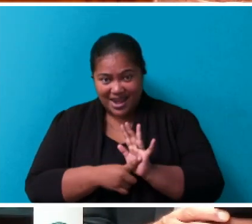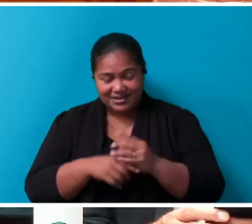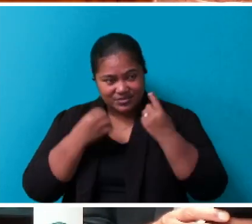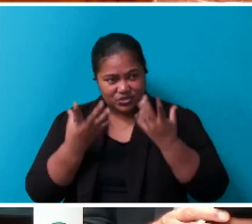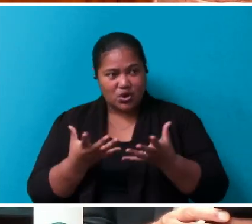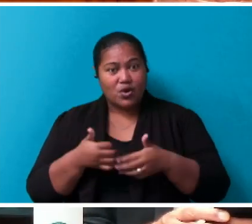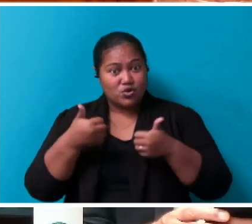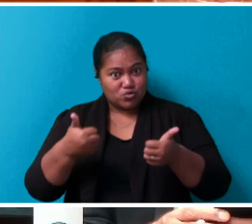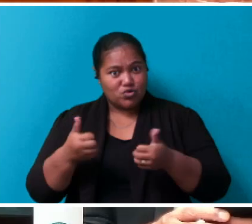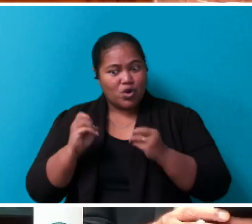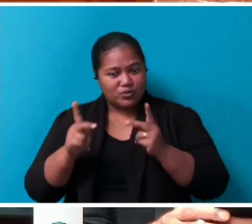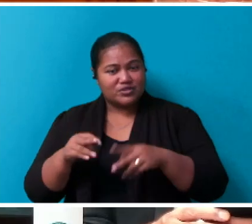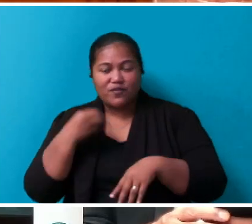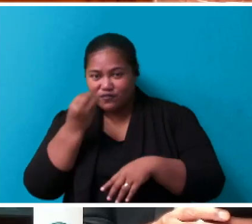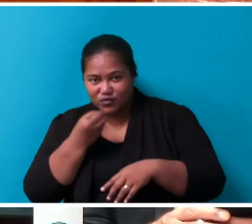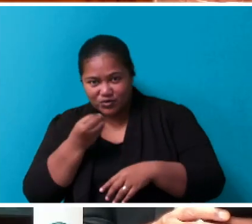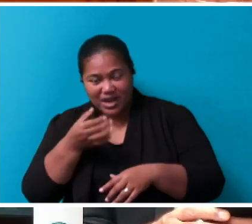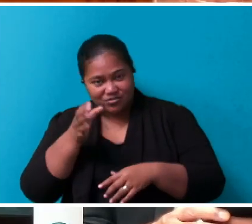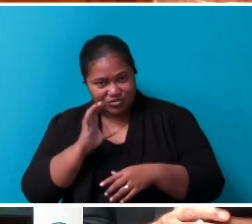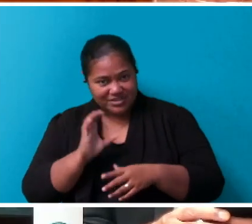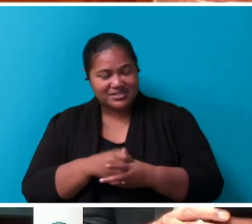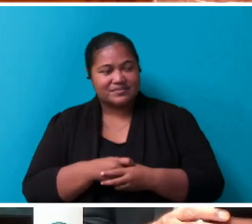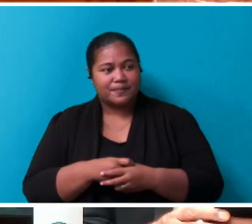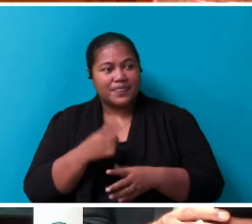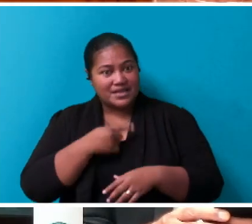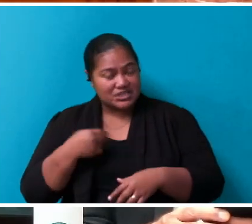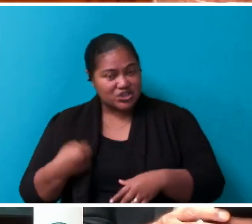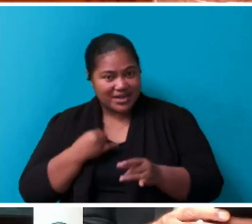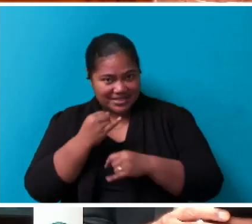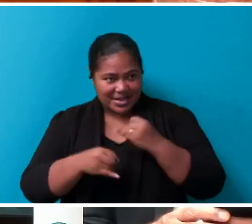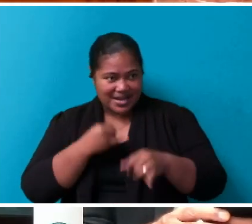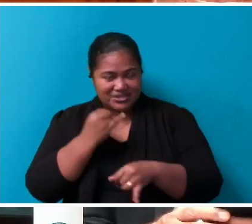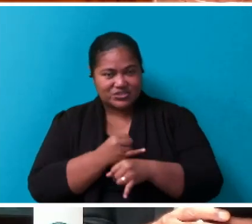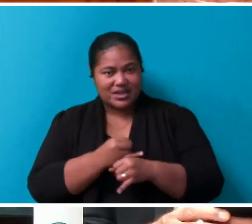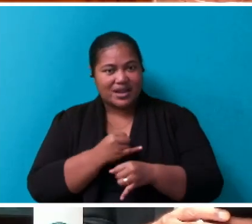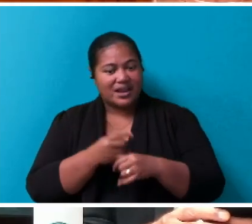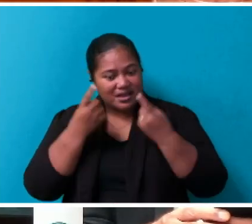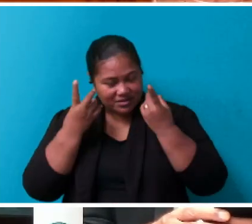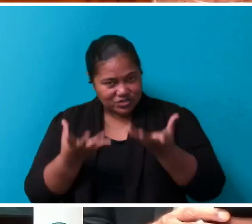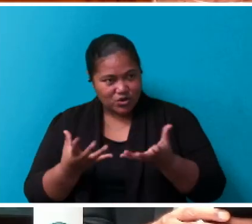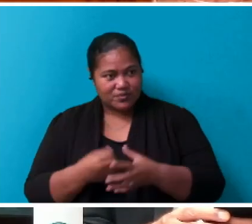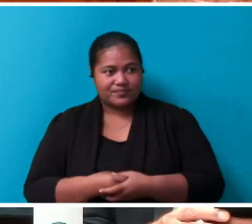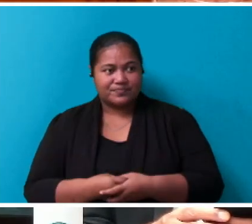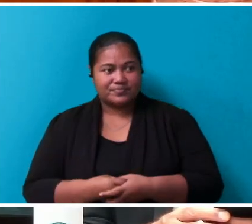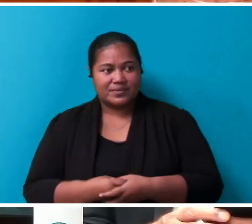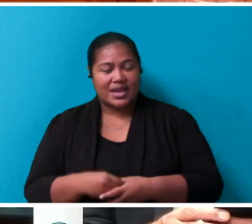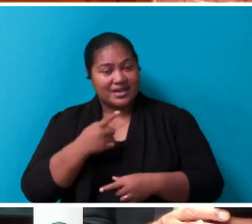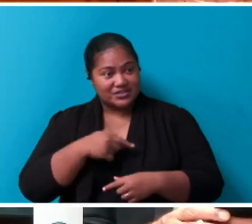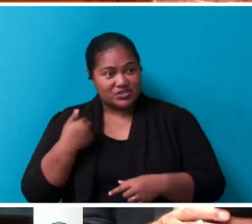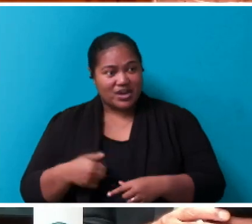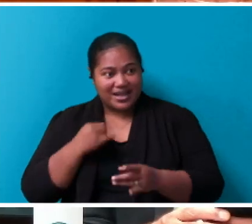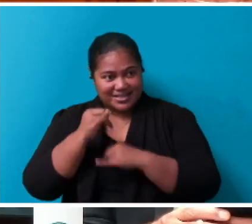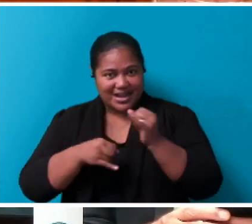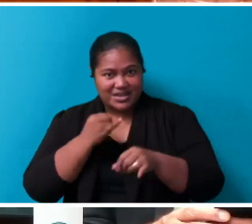food and beverage, the China International Small and Medium Enterprise Fair Show, and the China International